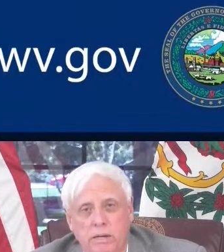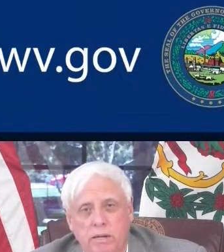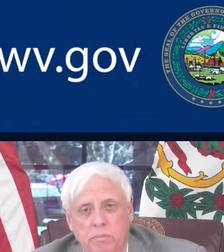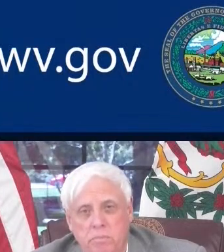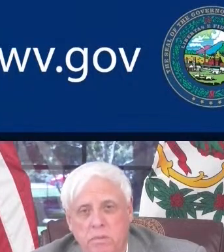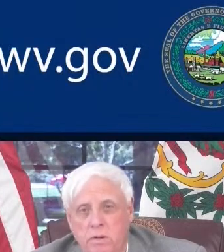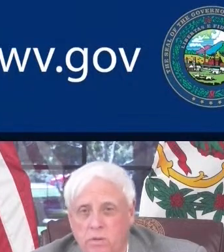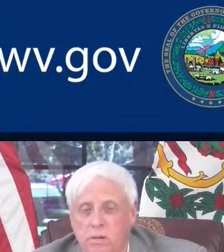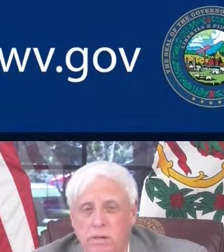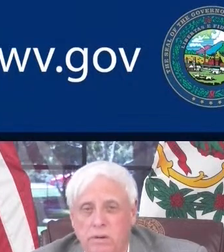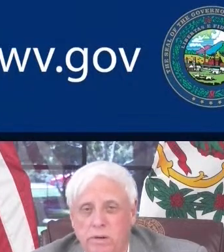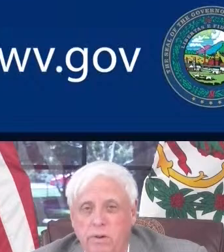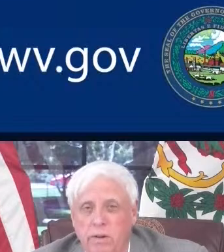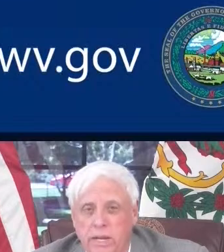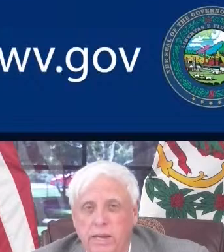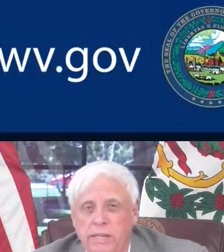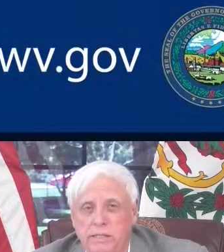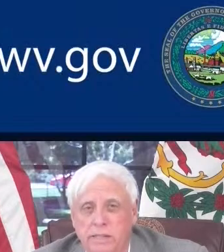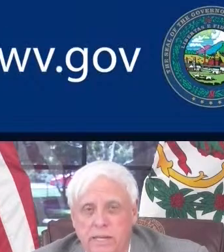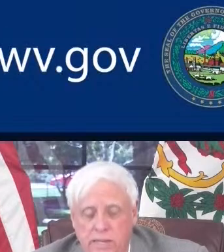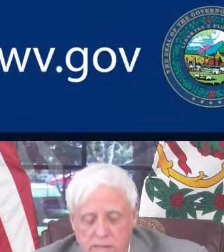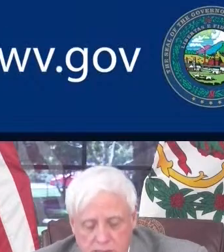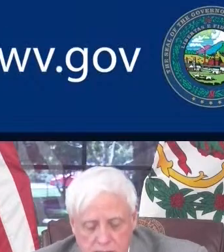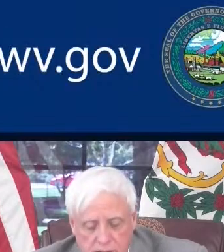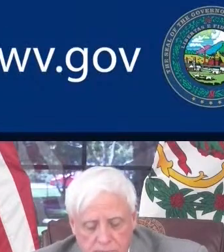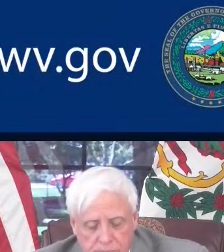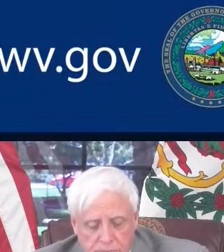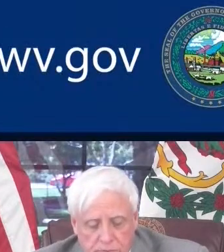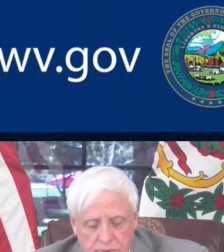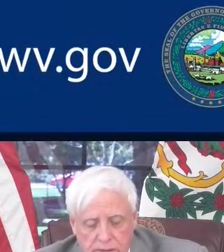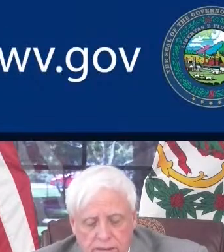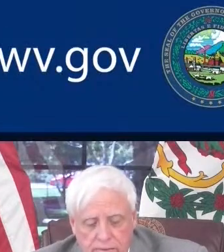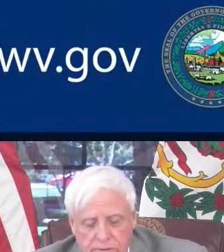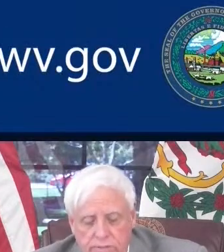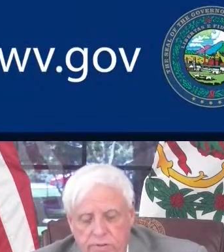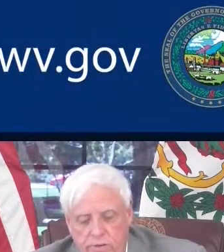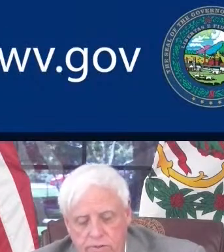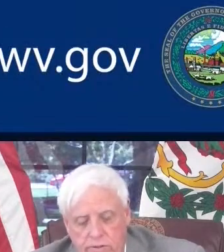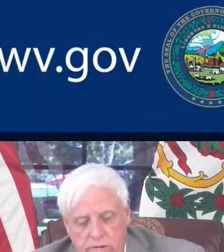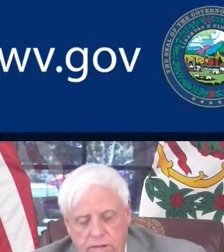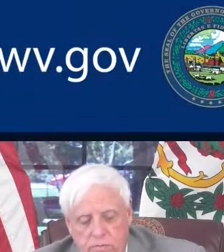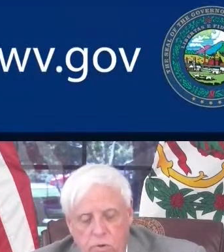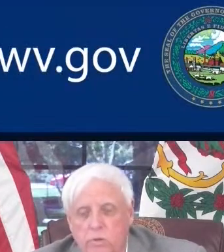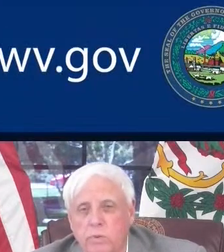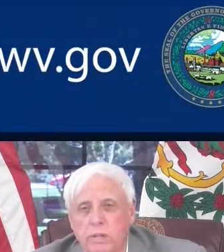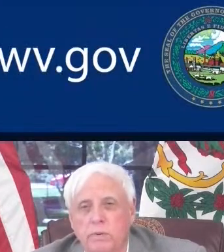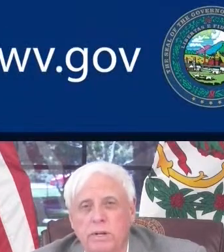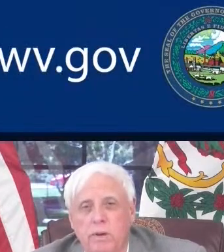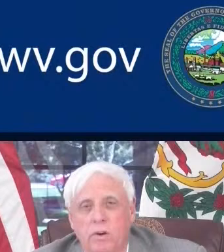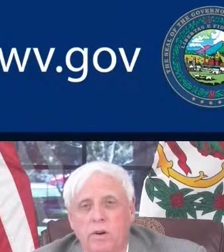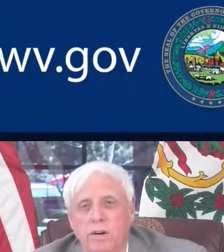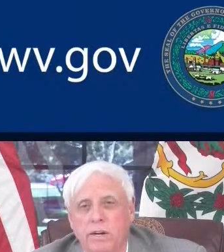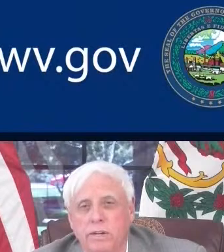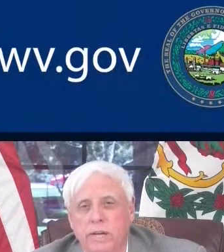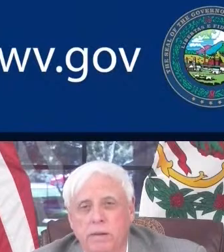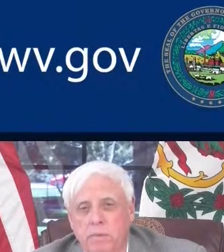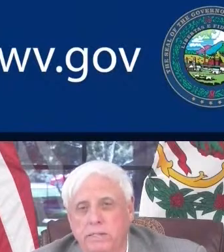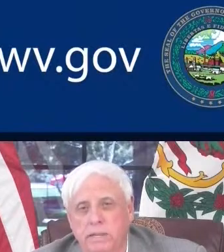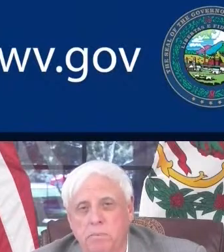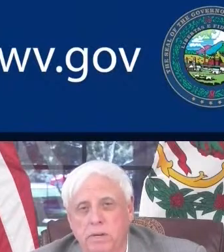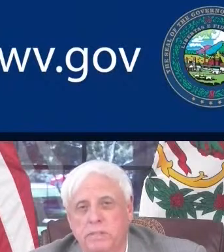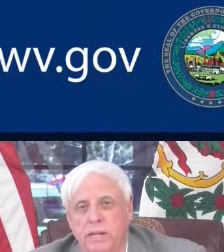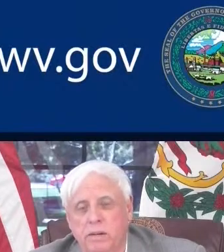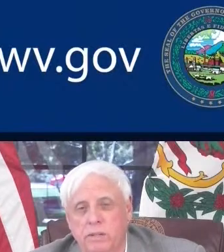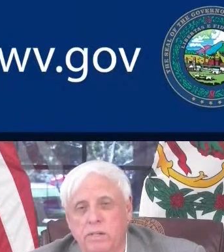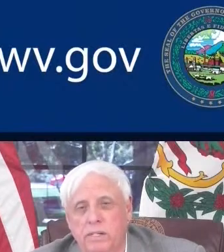away at an early age, and they have issues, and they've worked really hard, and you can't imagine